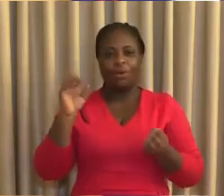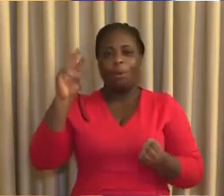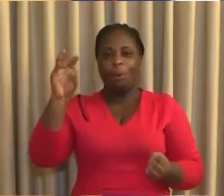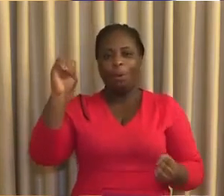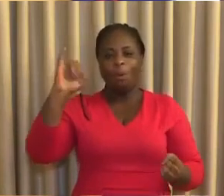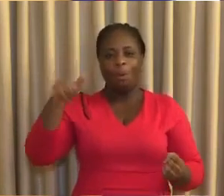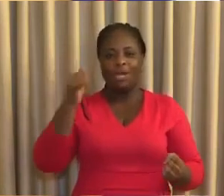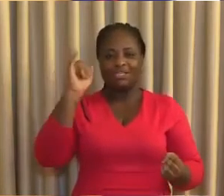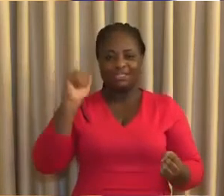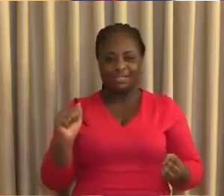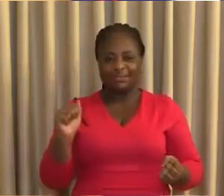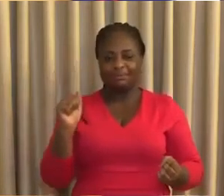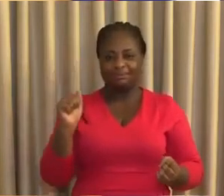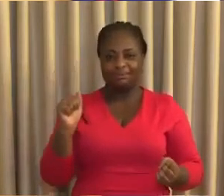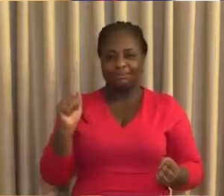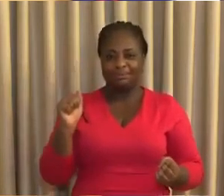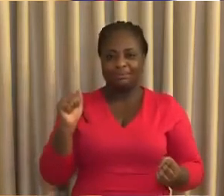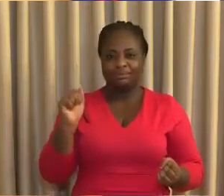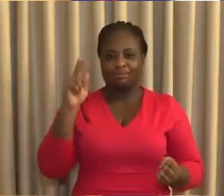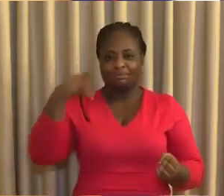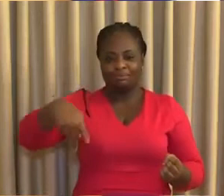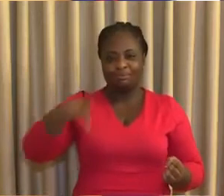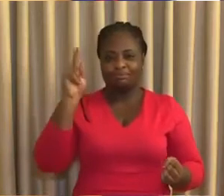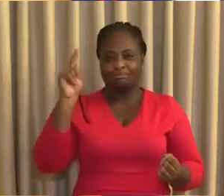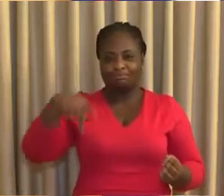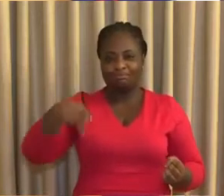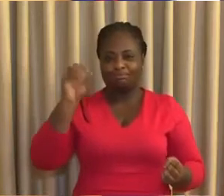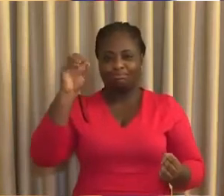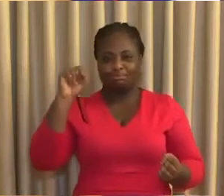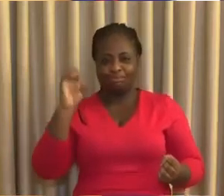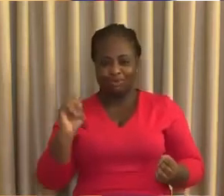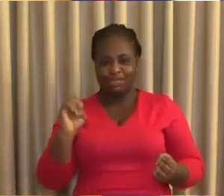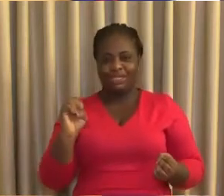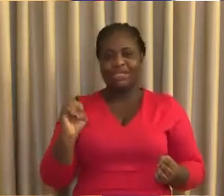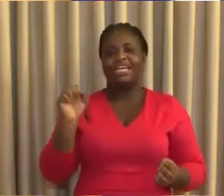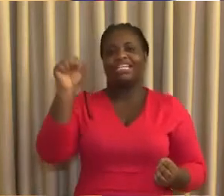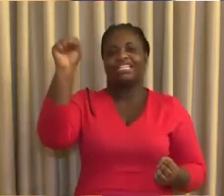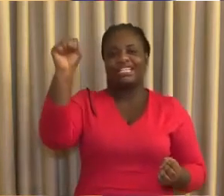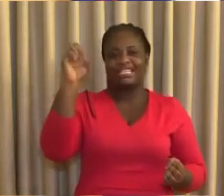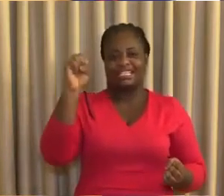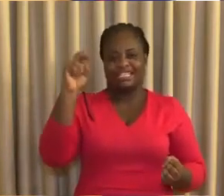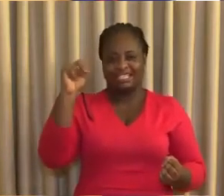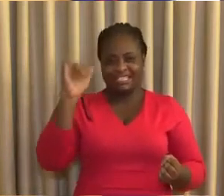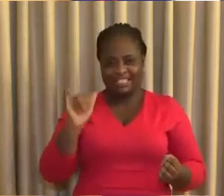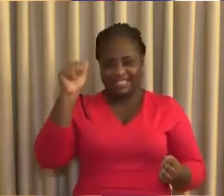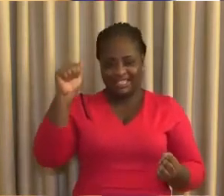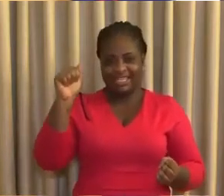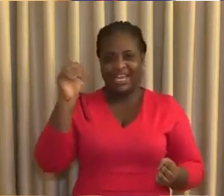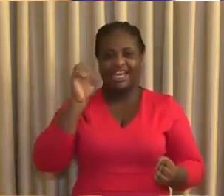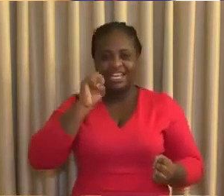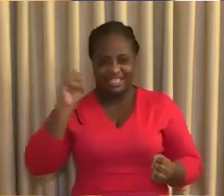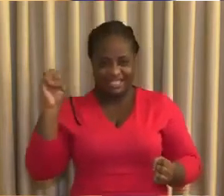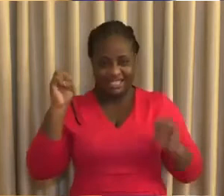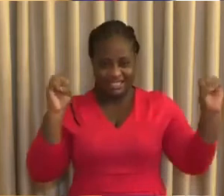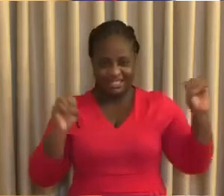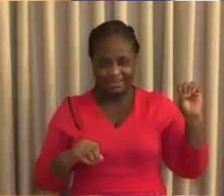Pon Katamanso Municipality, and the Wutusenya East Municipality. In the Greater Kumasi